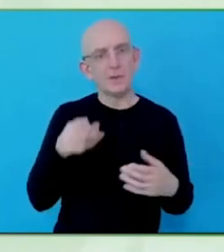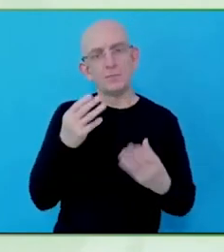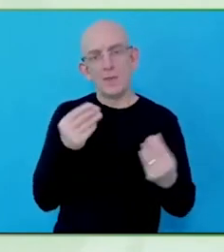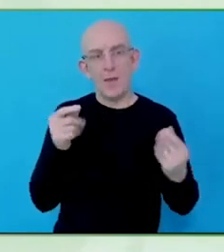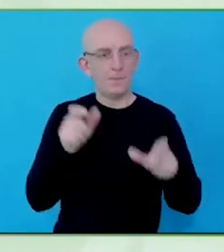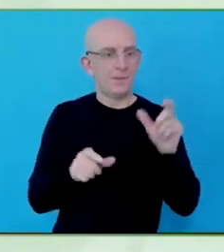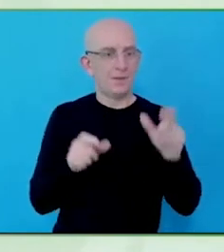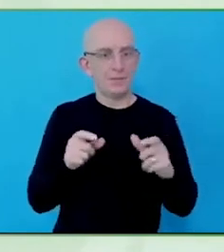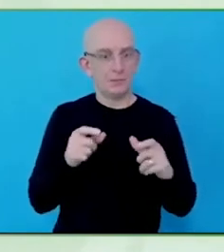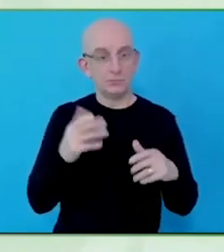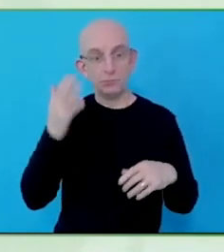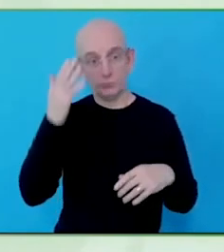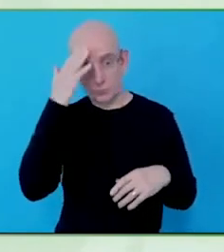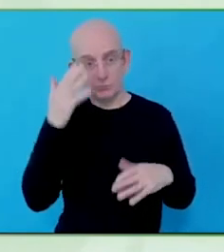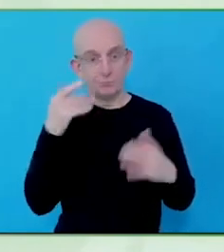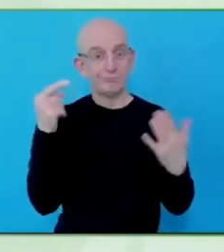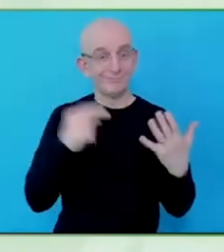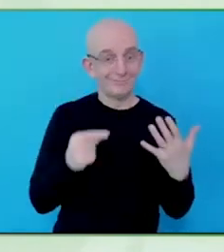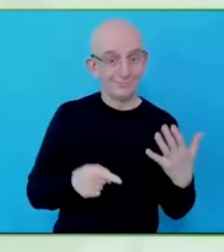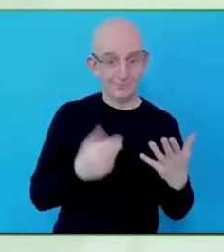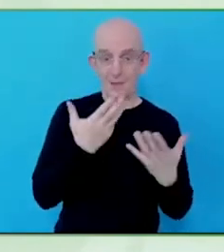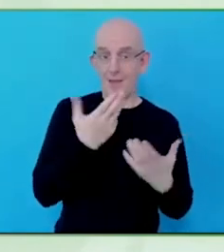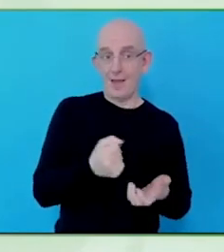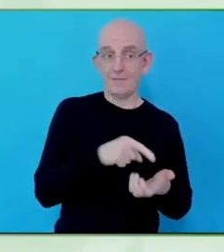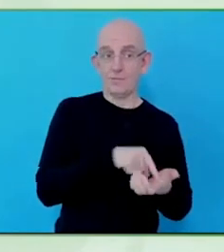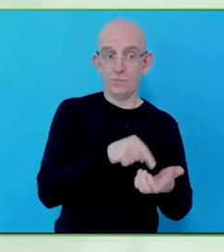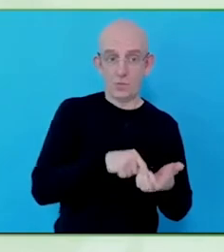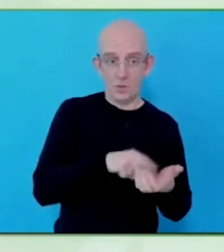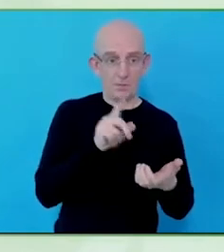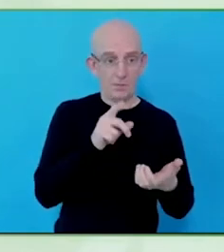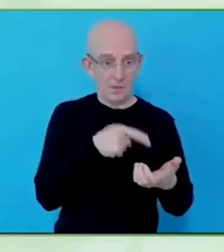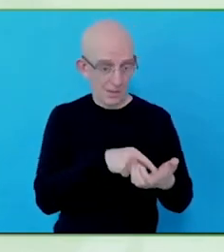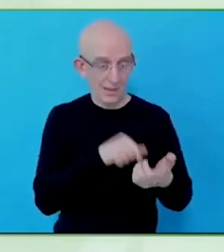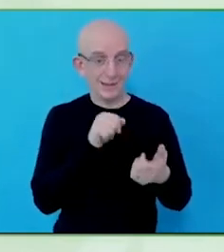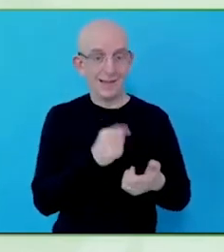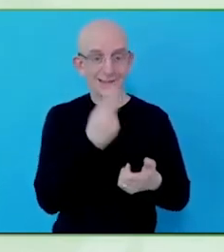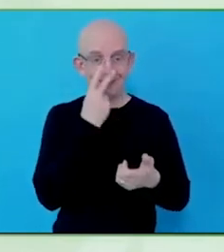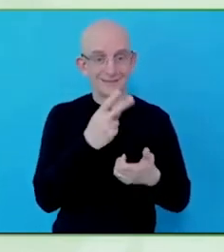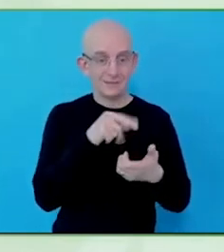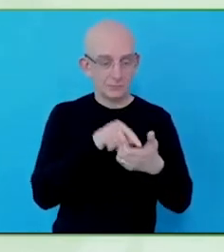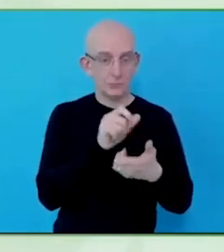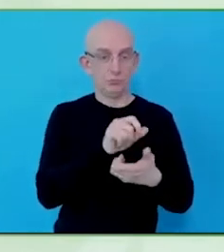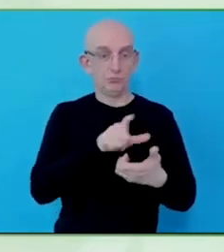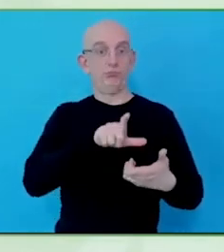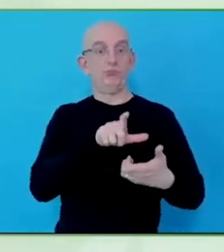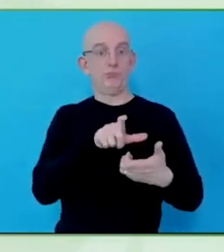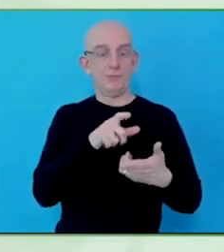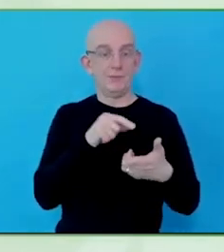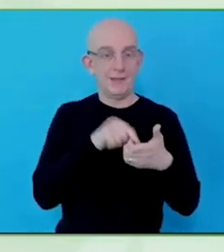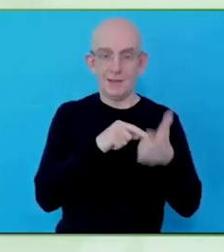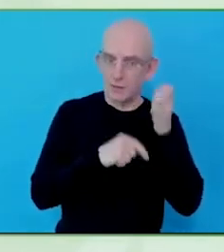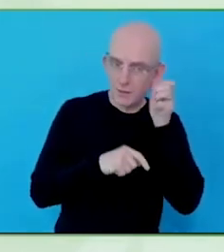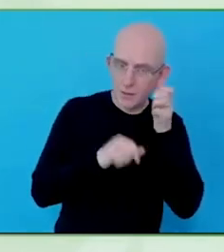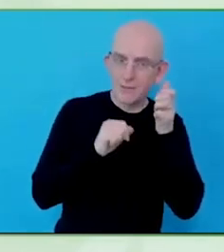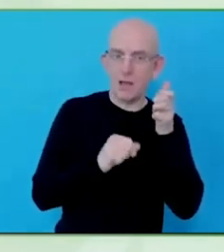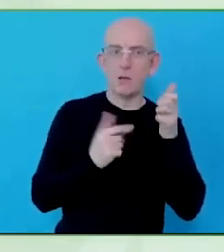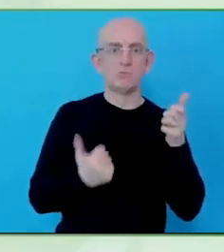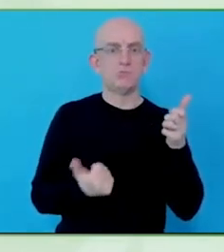we need to educate the end consumer on what is there and what they can use. May I? Of course.